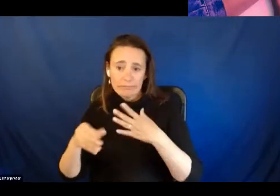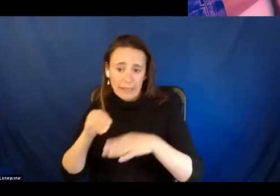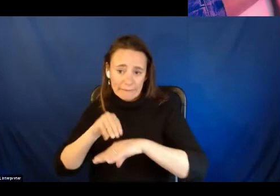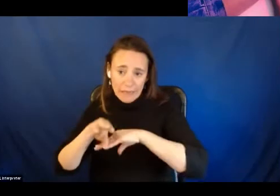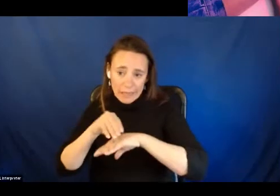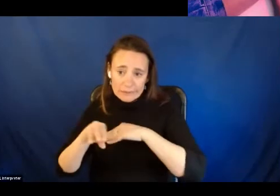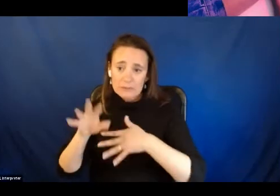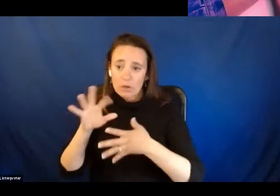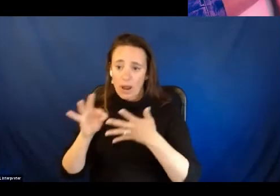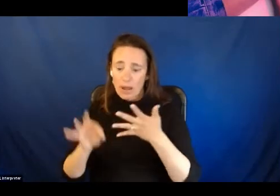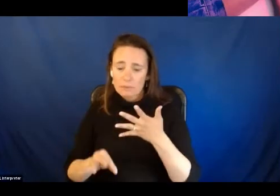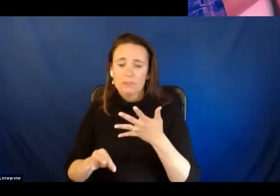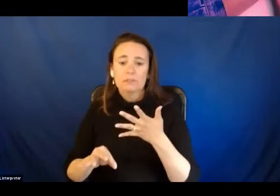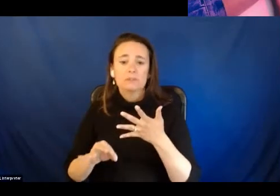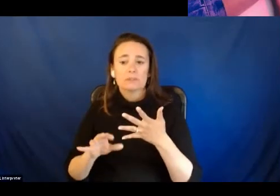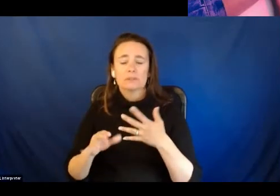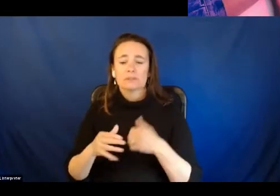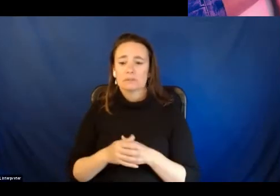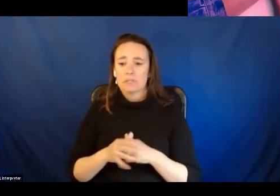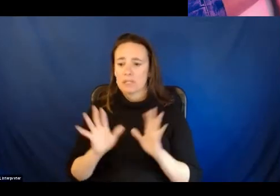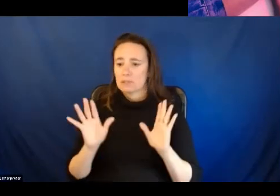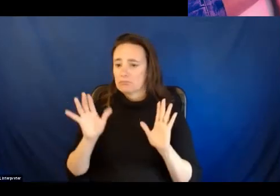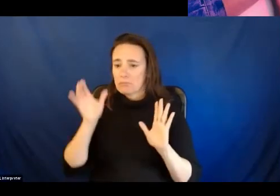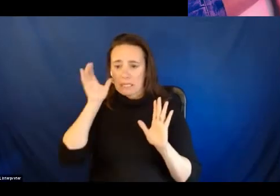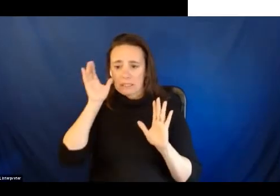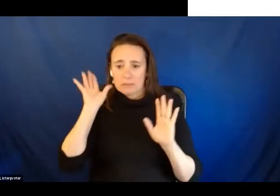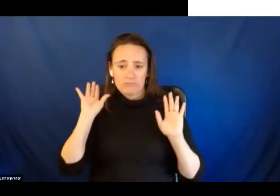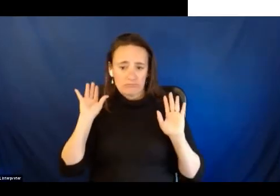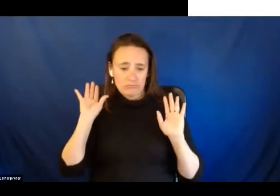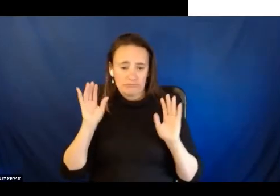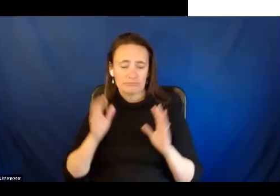question, but just listen.